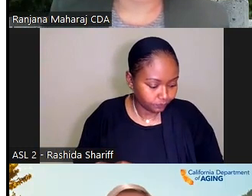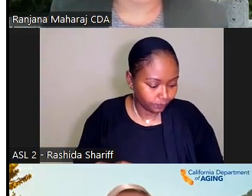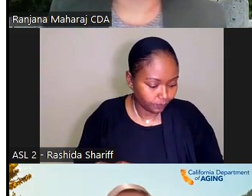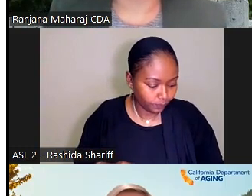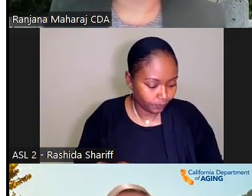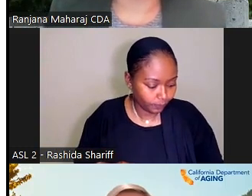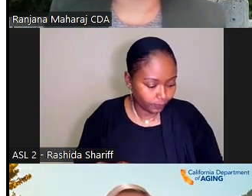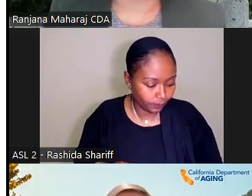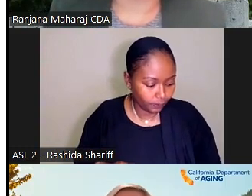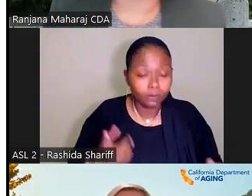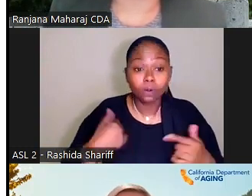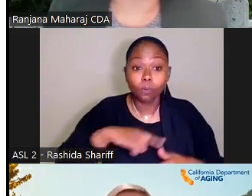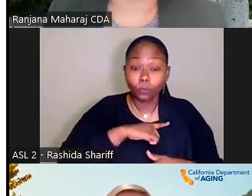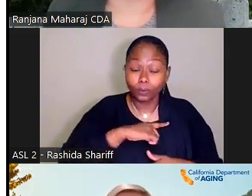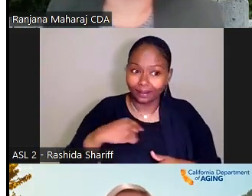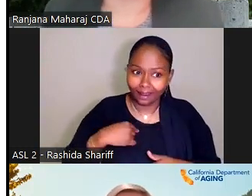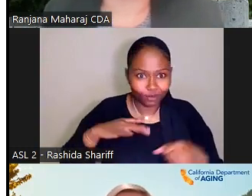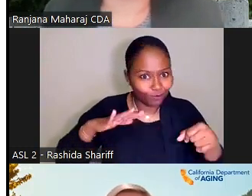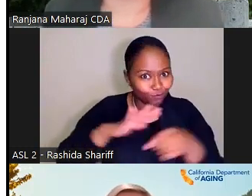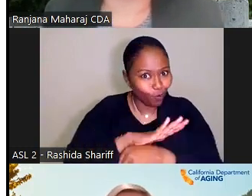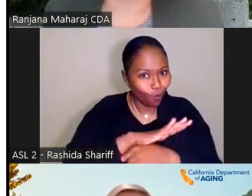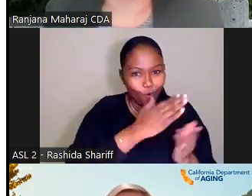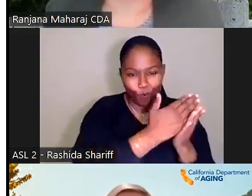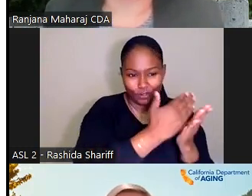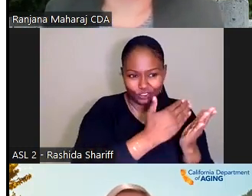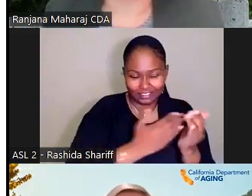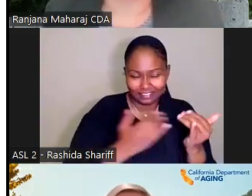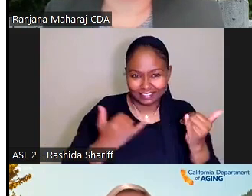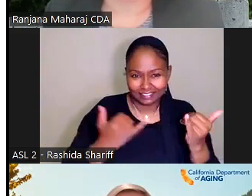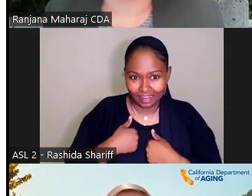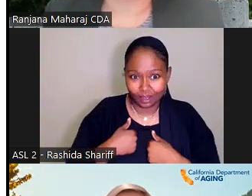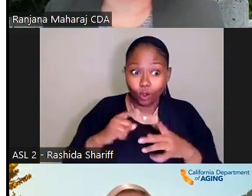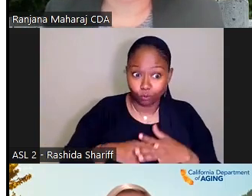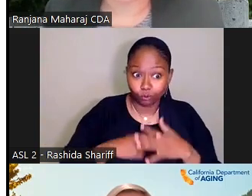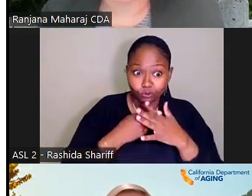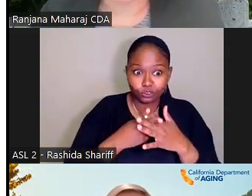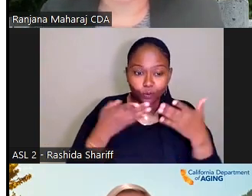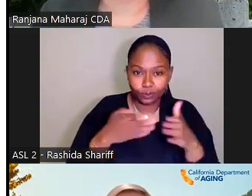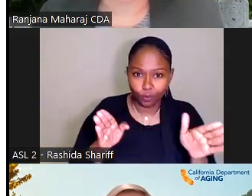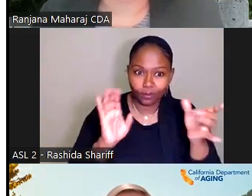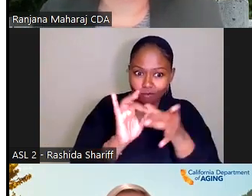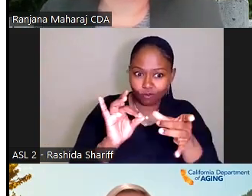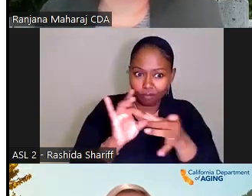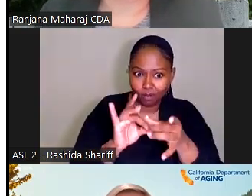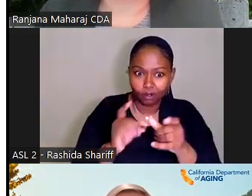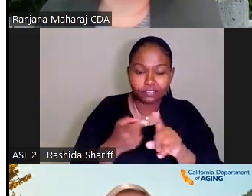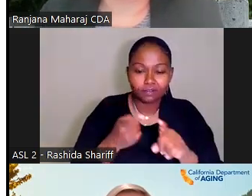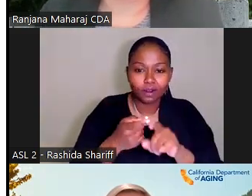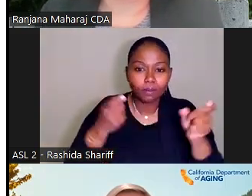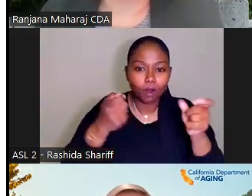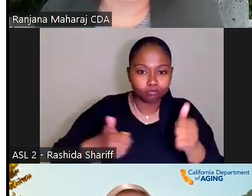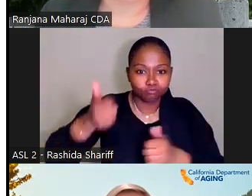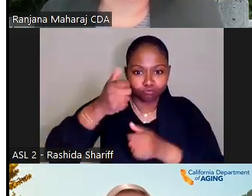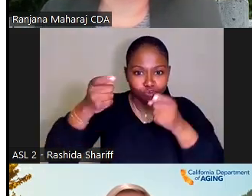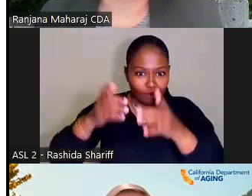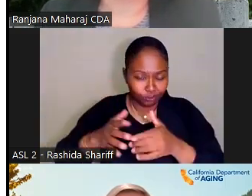We do have a packed agenda, and we will be starting with opening remarks by our CDA director. And then we will go over